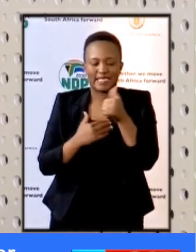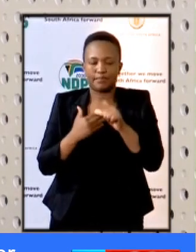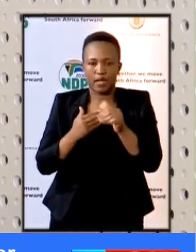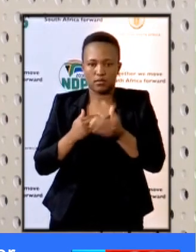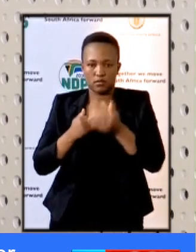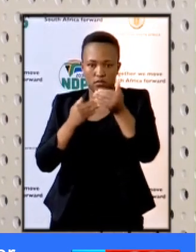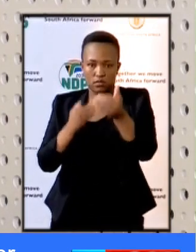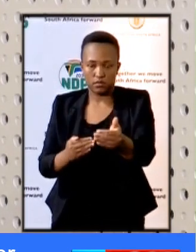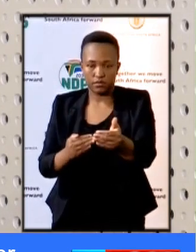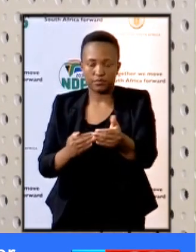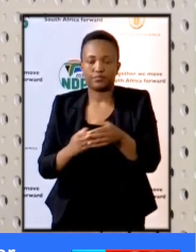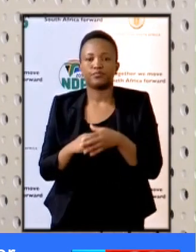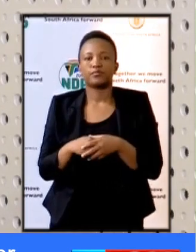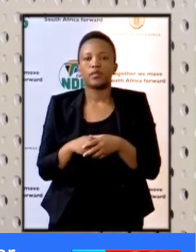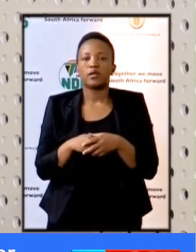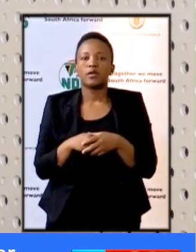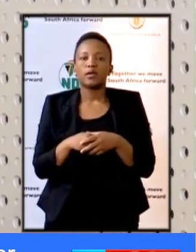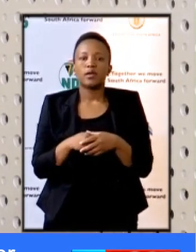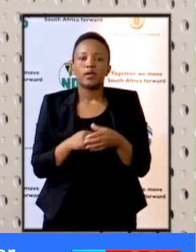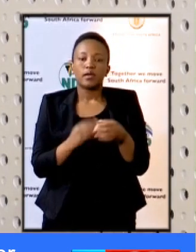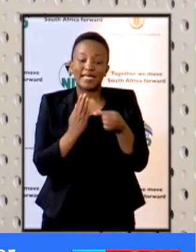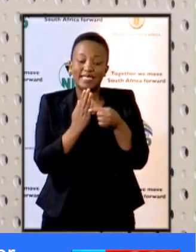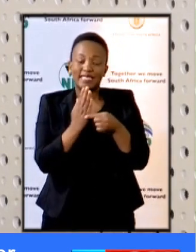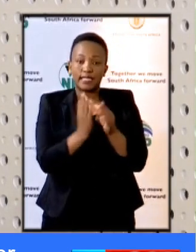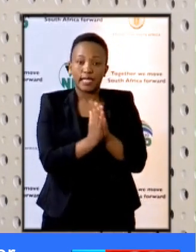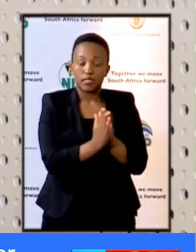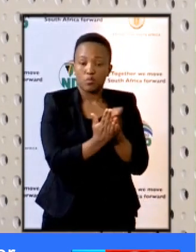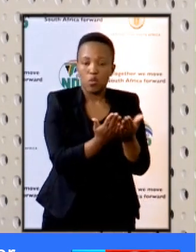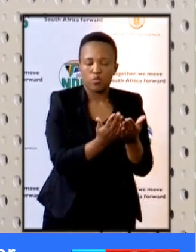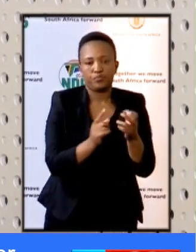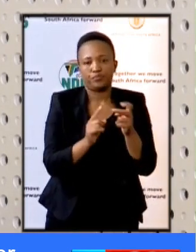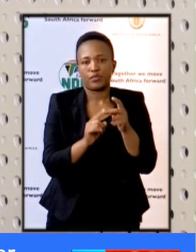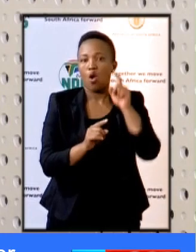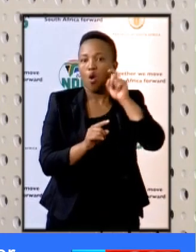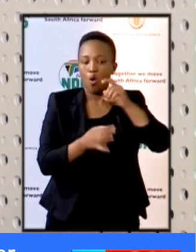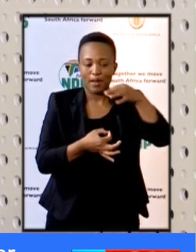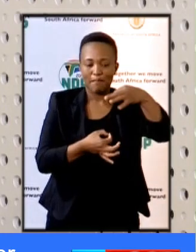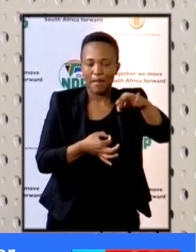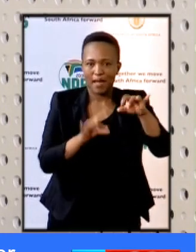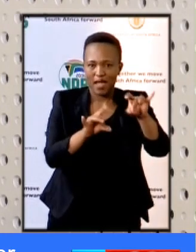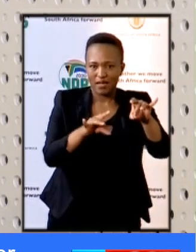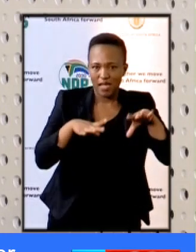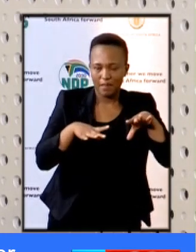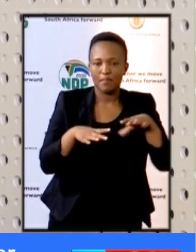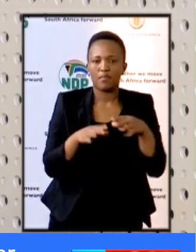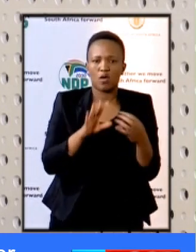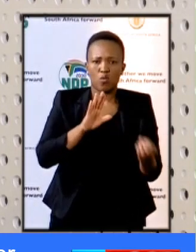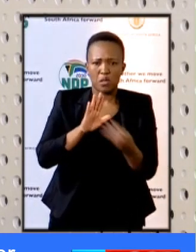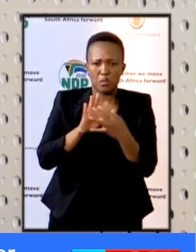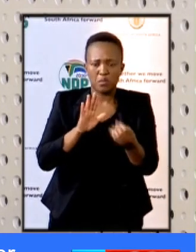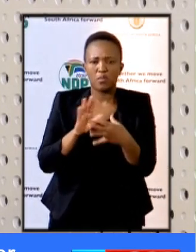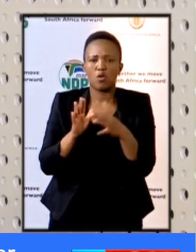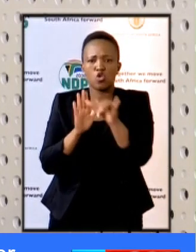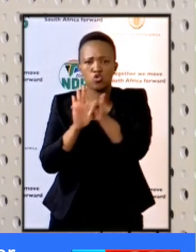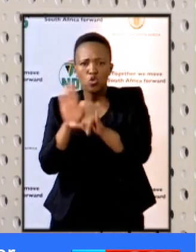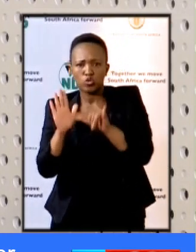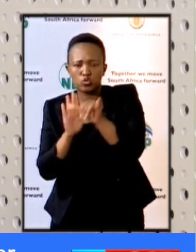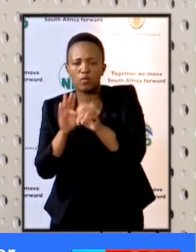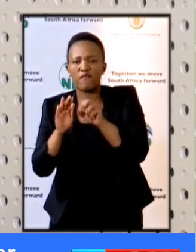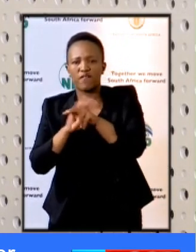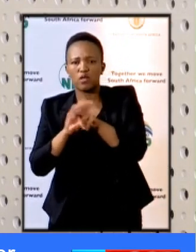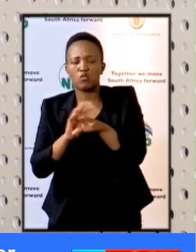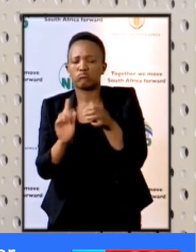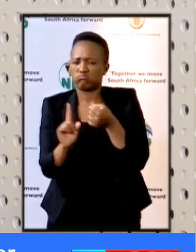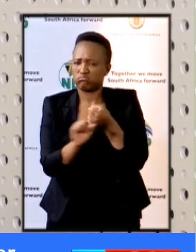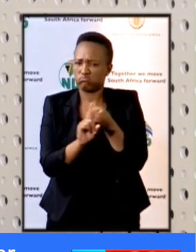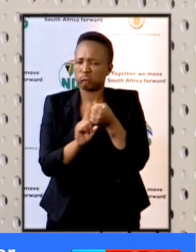of textbooks, e-guides, past question papers, and uploaded YouTube videos are strongly